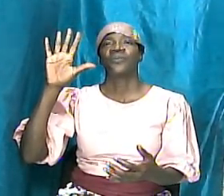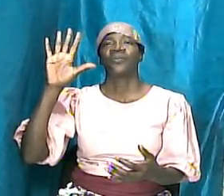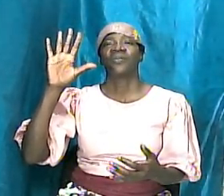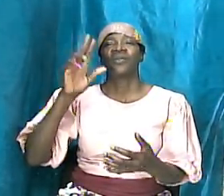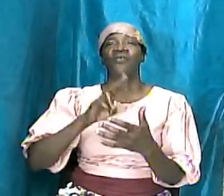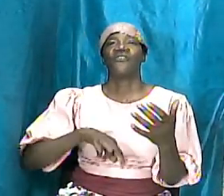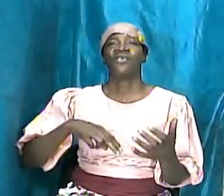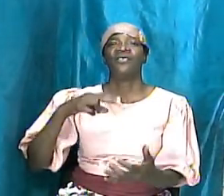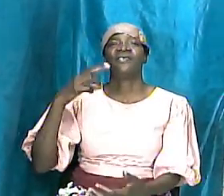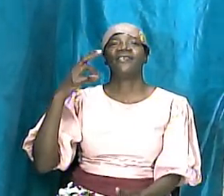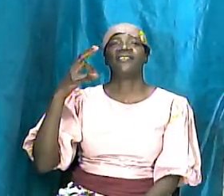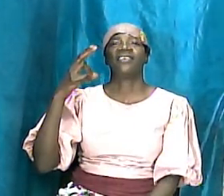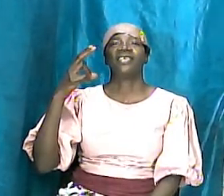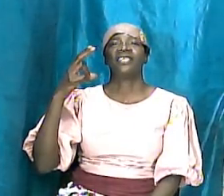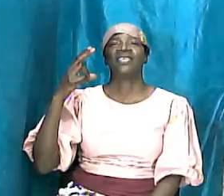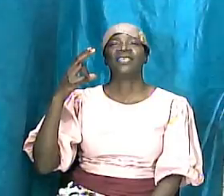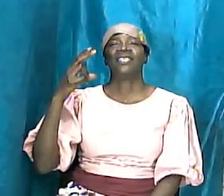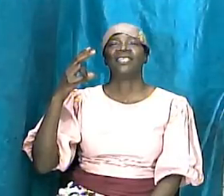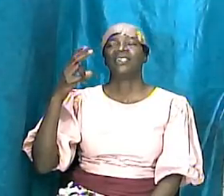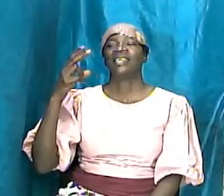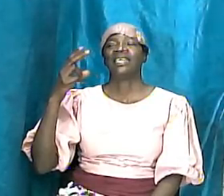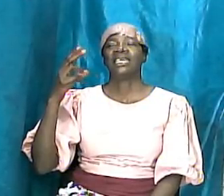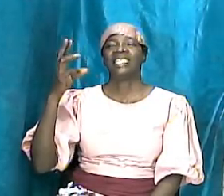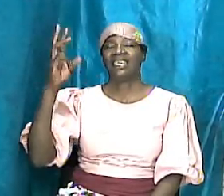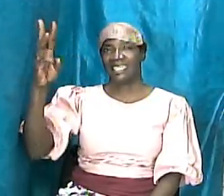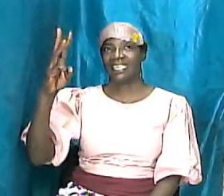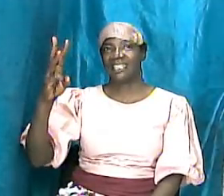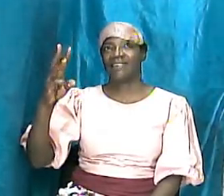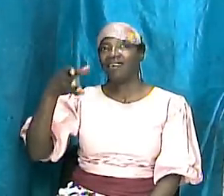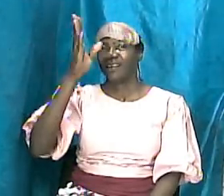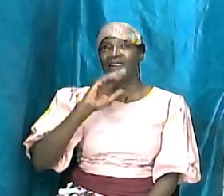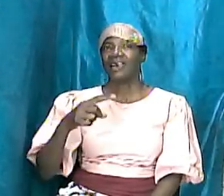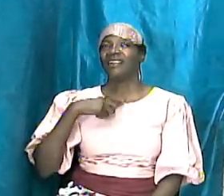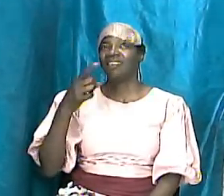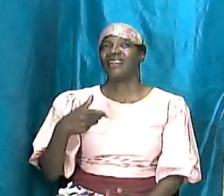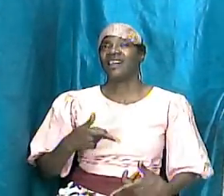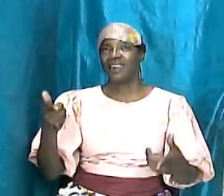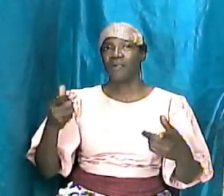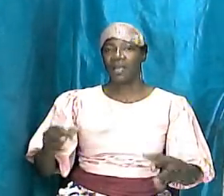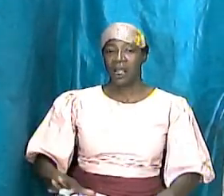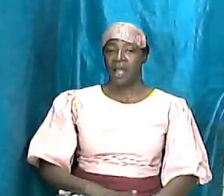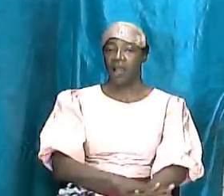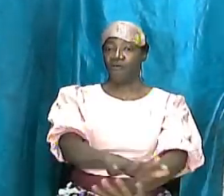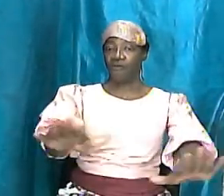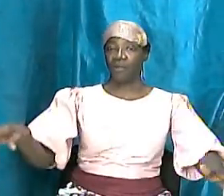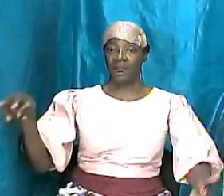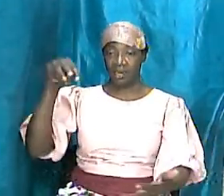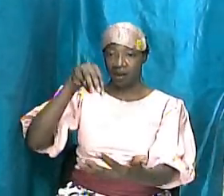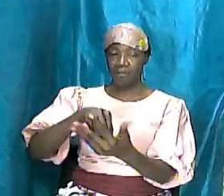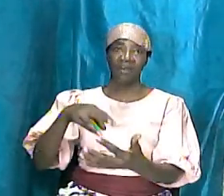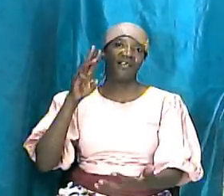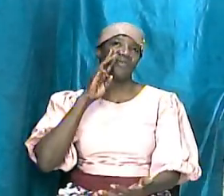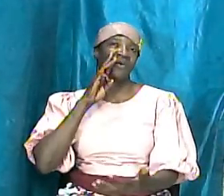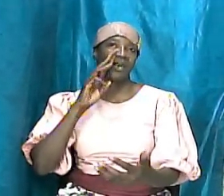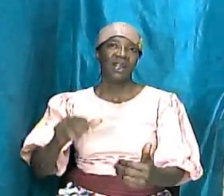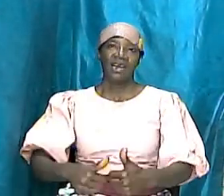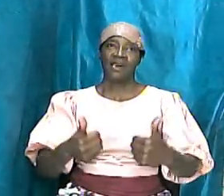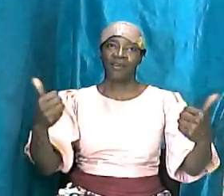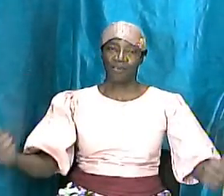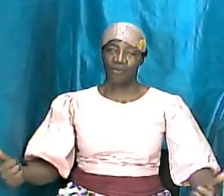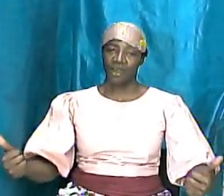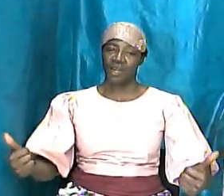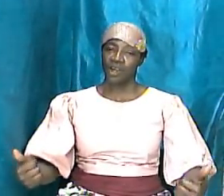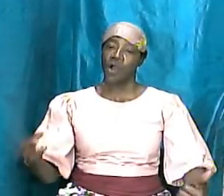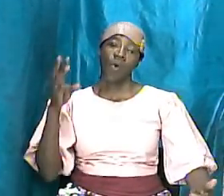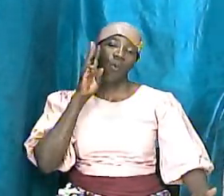now. And God said, let there be a firmament in the midst of the waters, and let it divide the waters from the